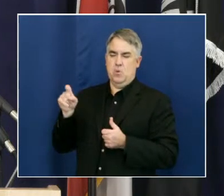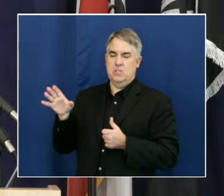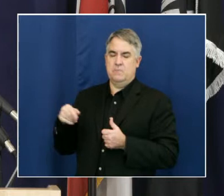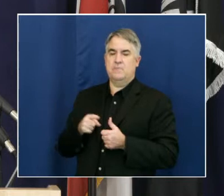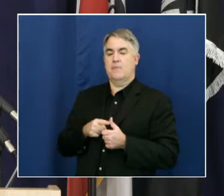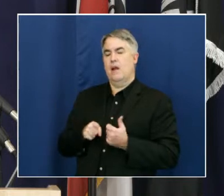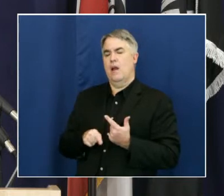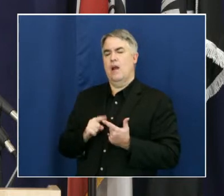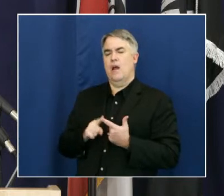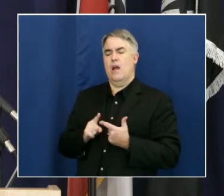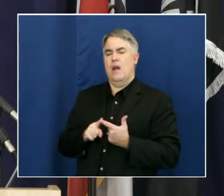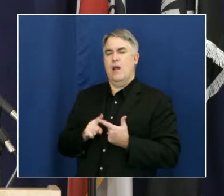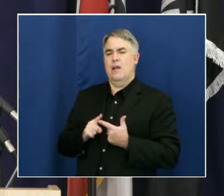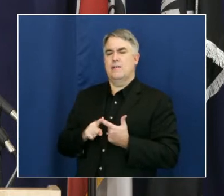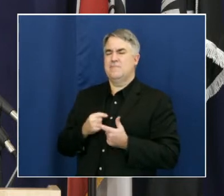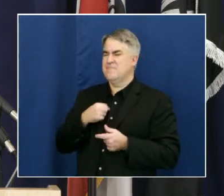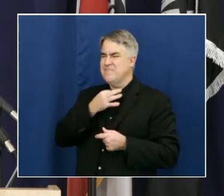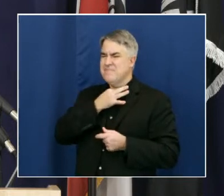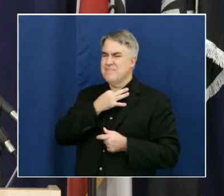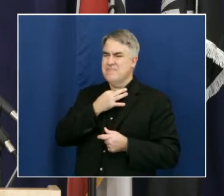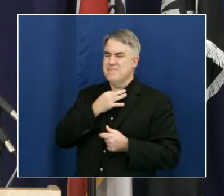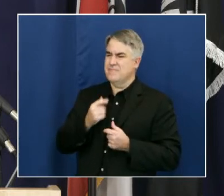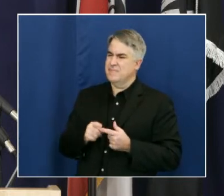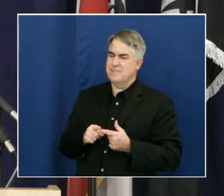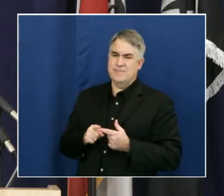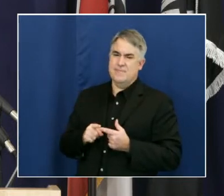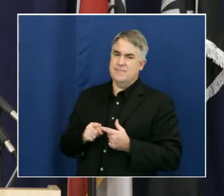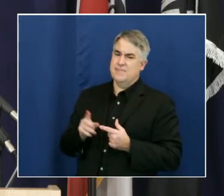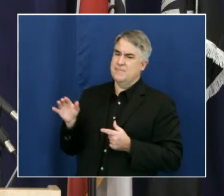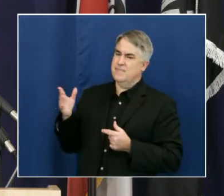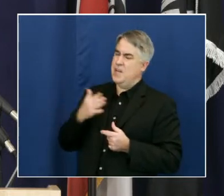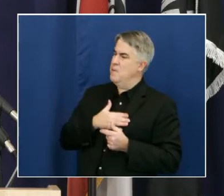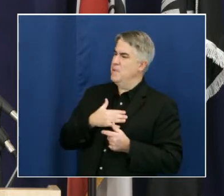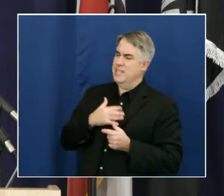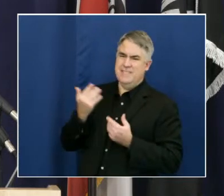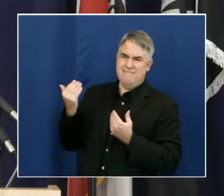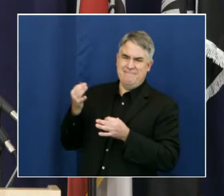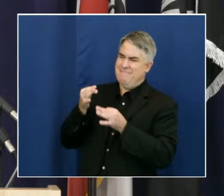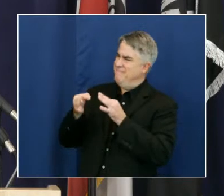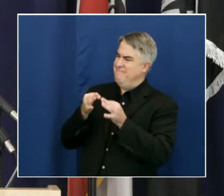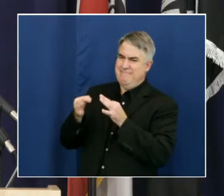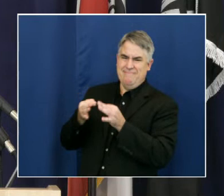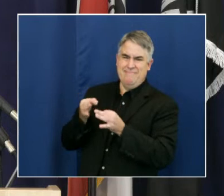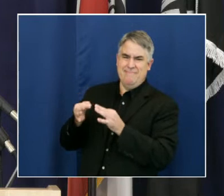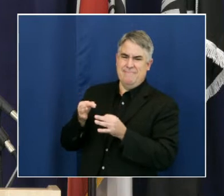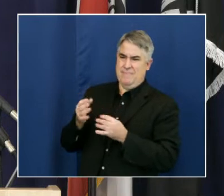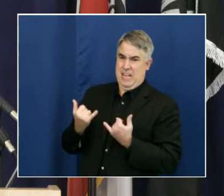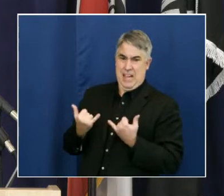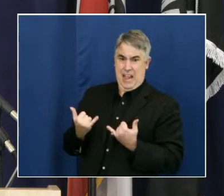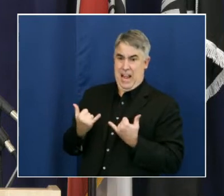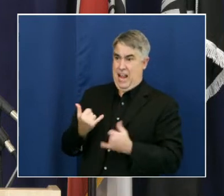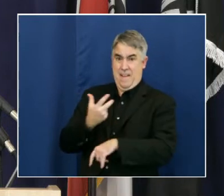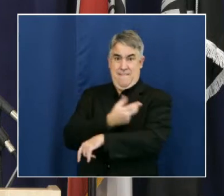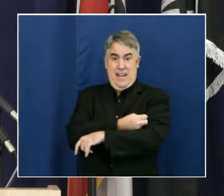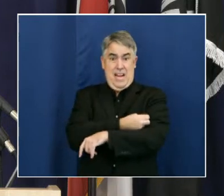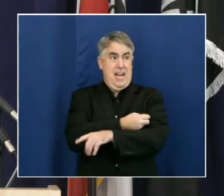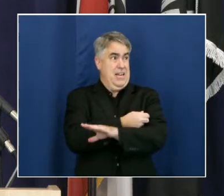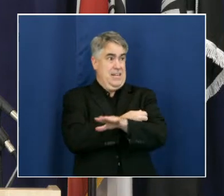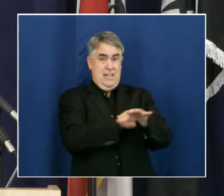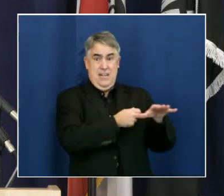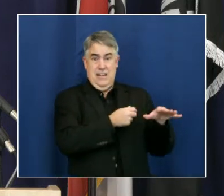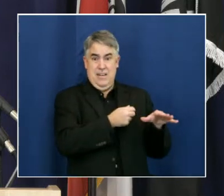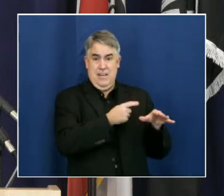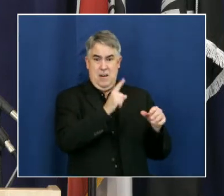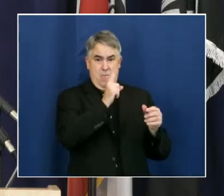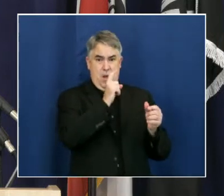was wondering if, in addition to that, could you speak to the vaccines that are currently in the county, that 200,000 that you mentioned? Is